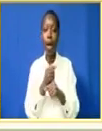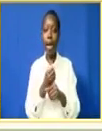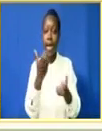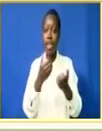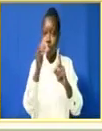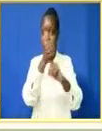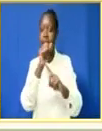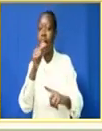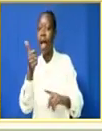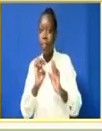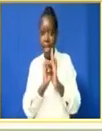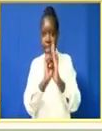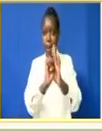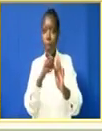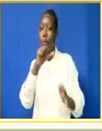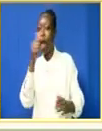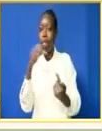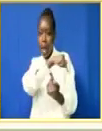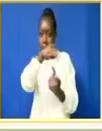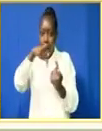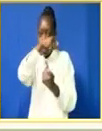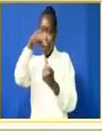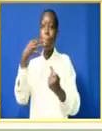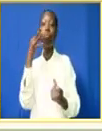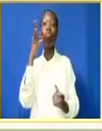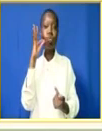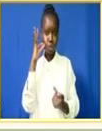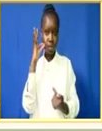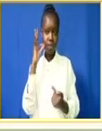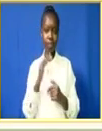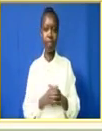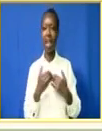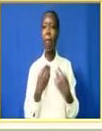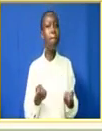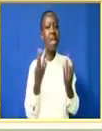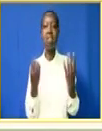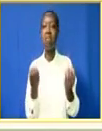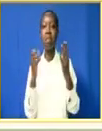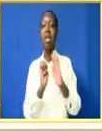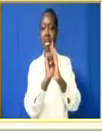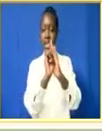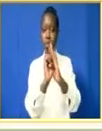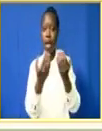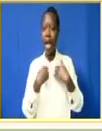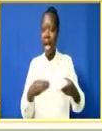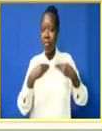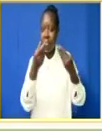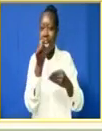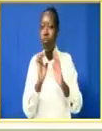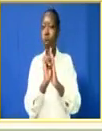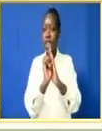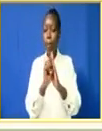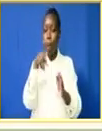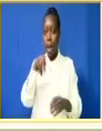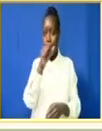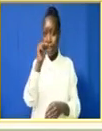examples of climbing fruit trees. Okay. Other examples. There are so many. I've just given a few. The passion,